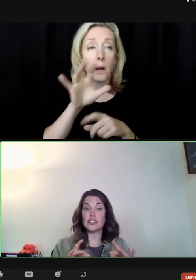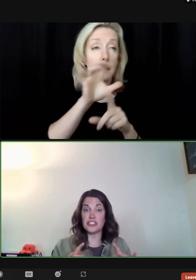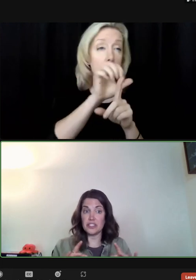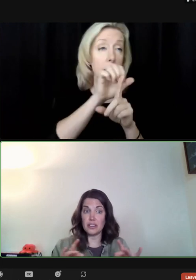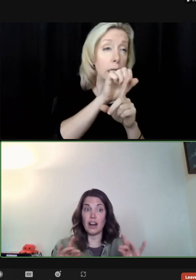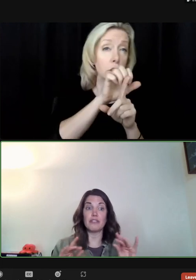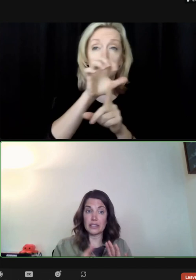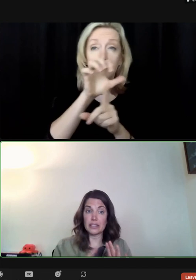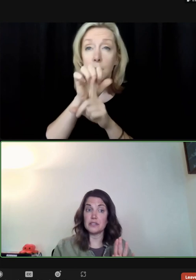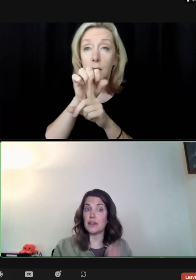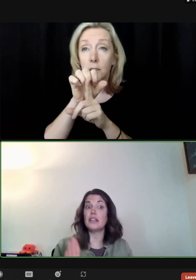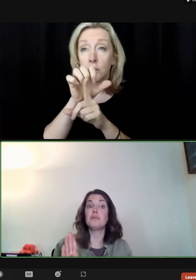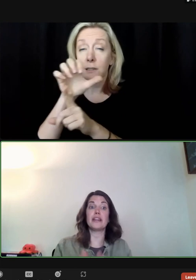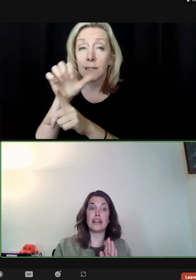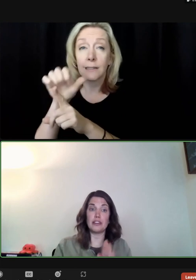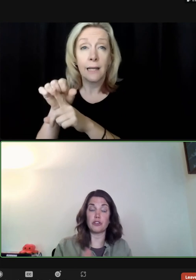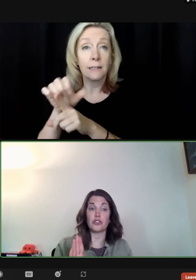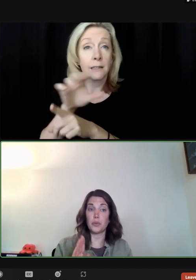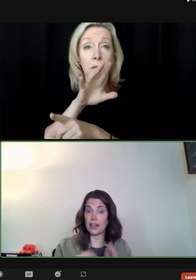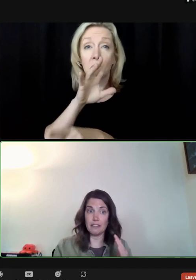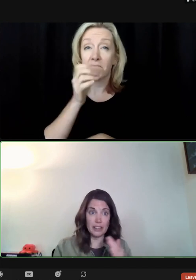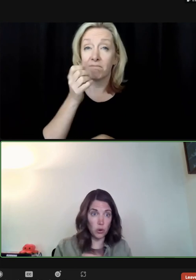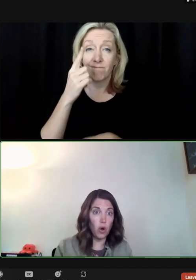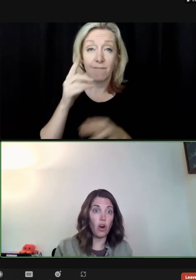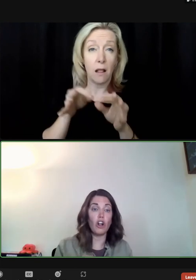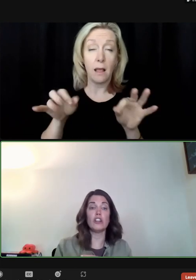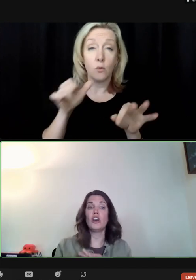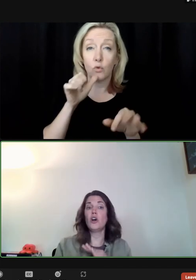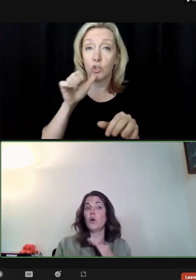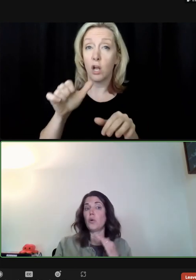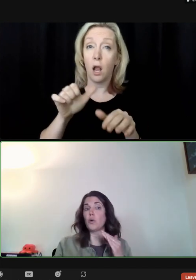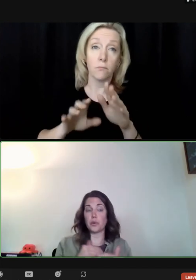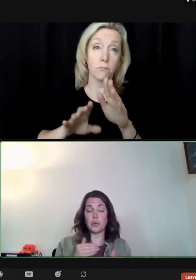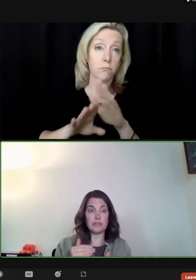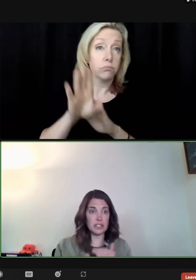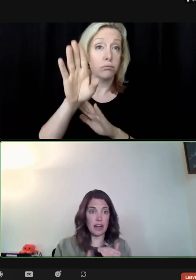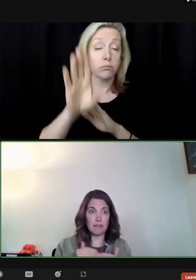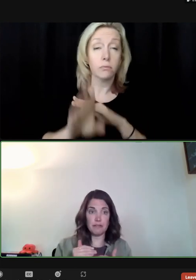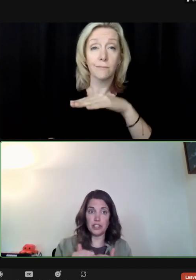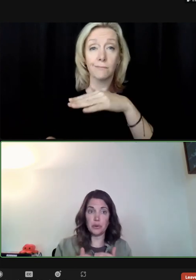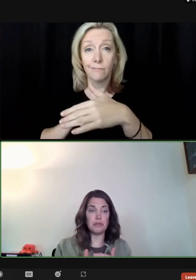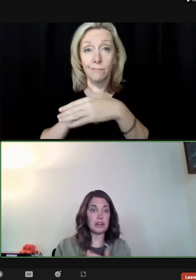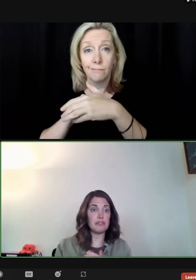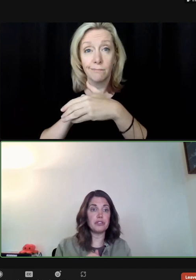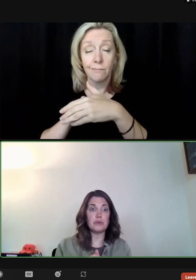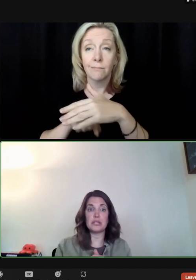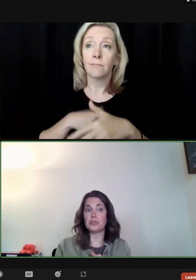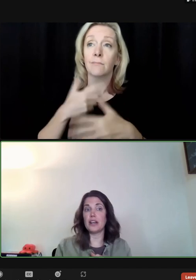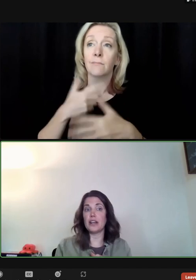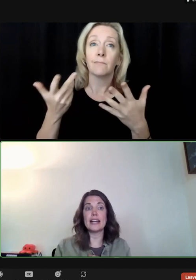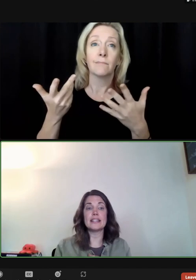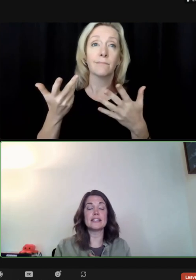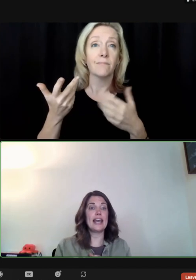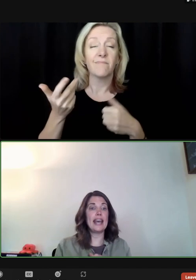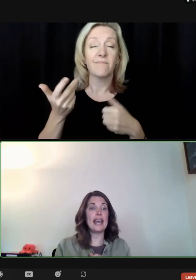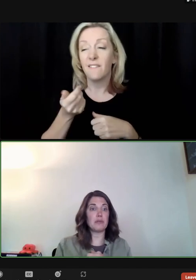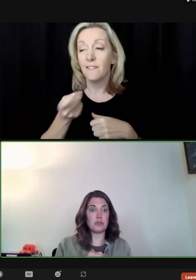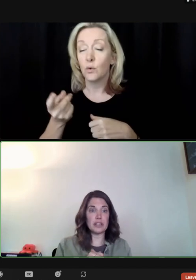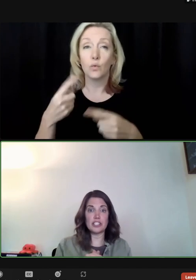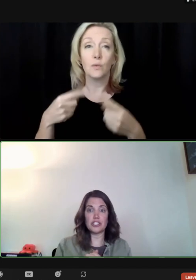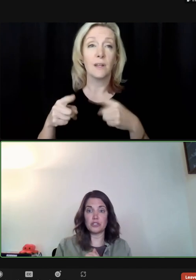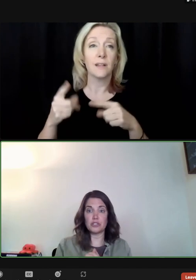but their language is not really developing any further, we kind of hit a wall, or we've just got, very few simple